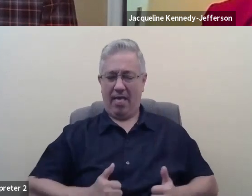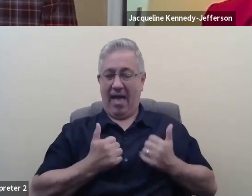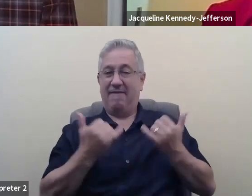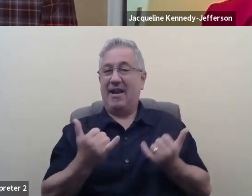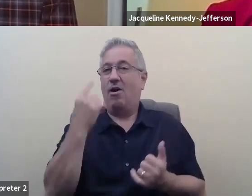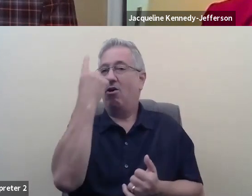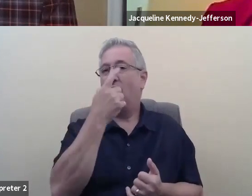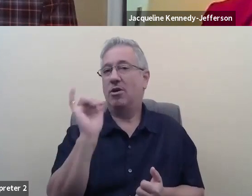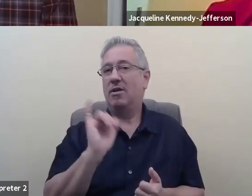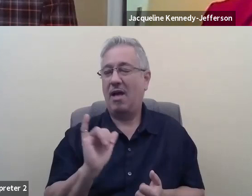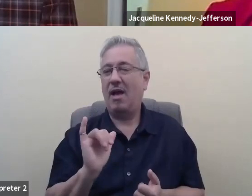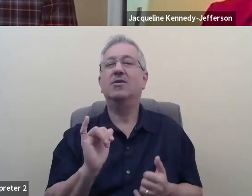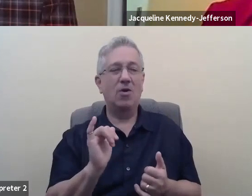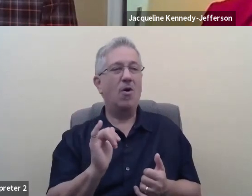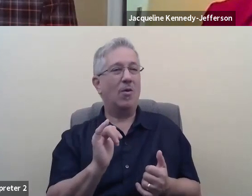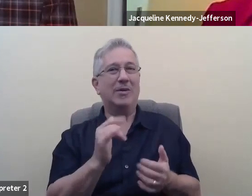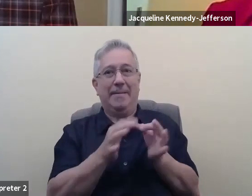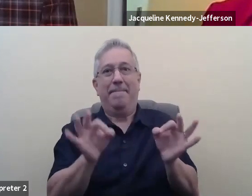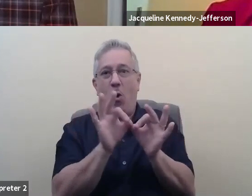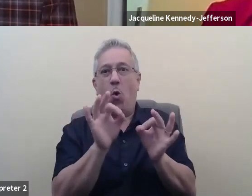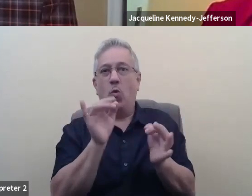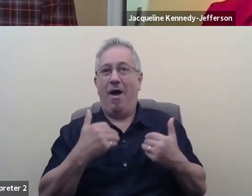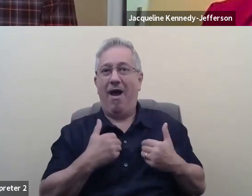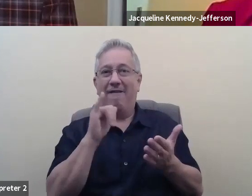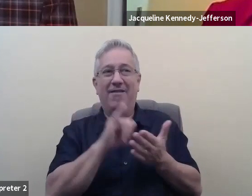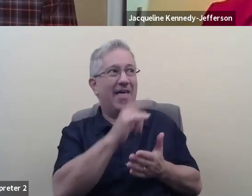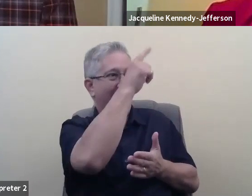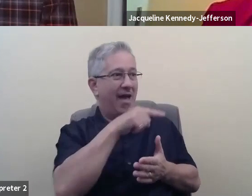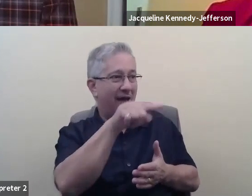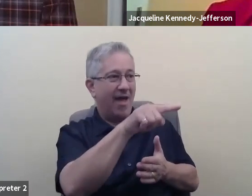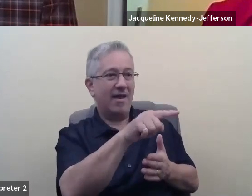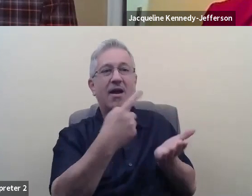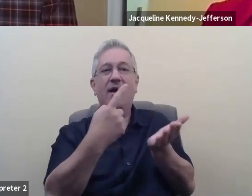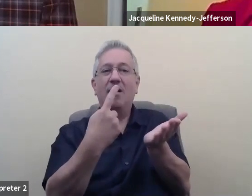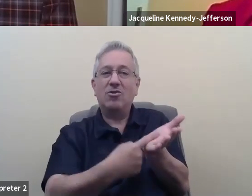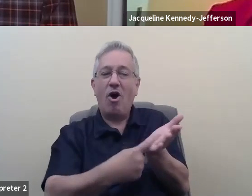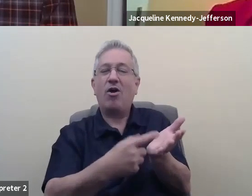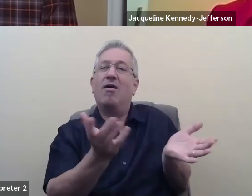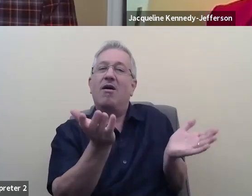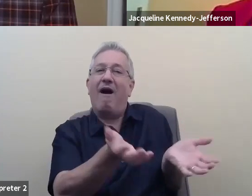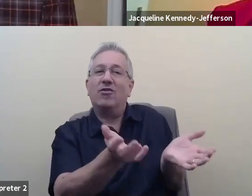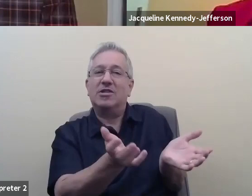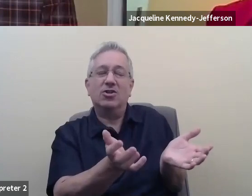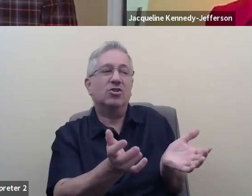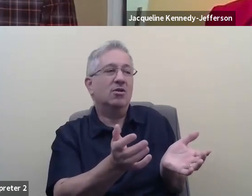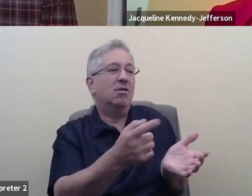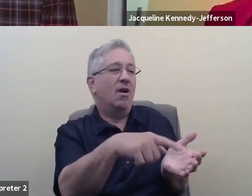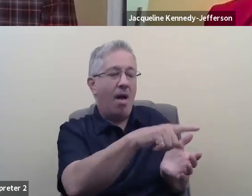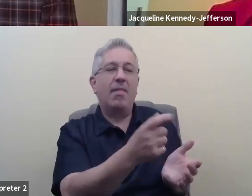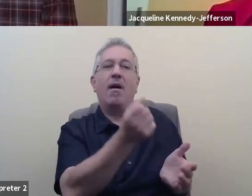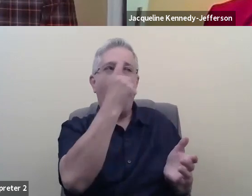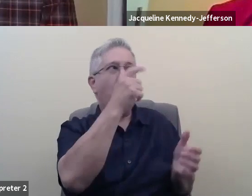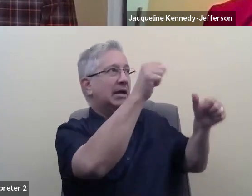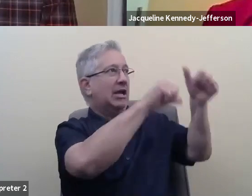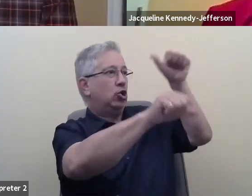that conversation with them. And so we're looking at ways to kind of help them develop as well in order to have those good